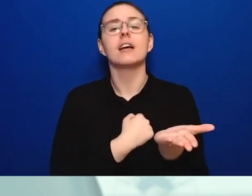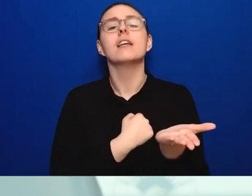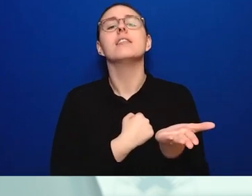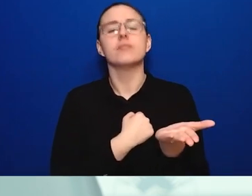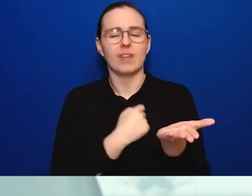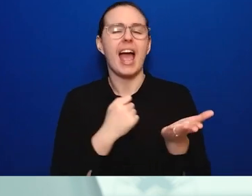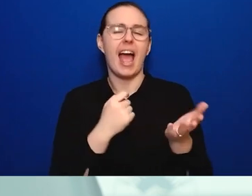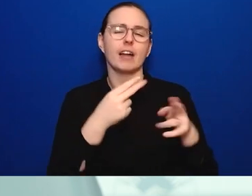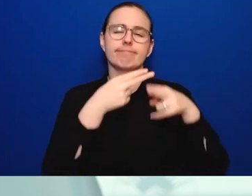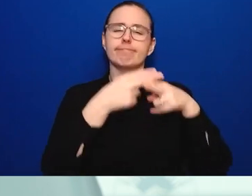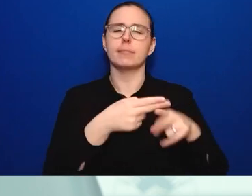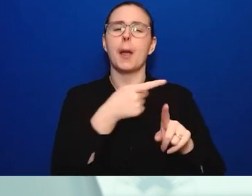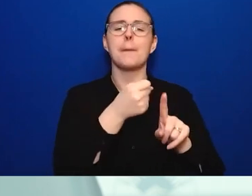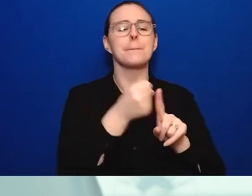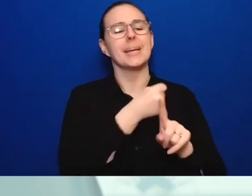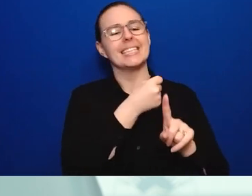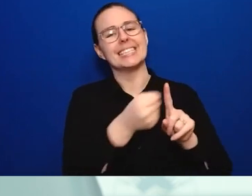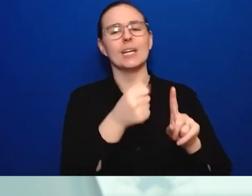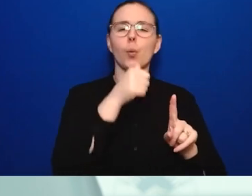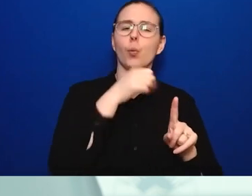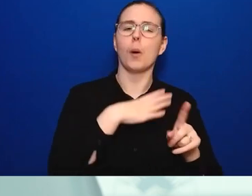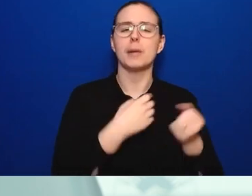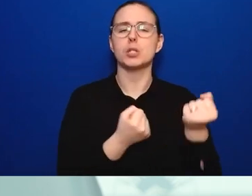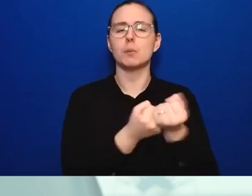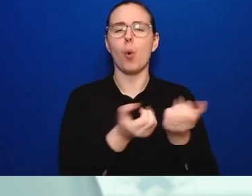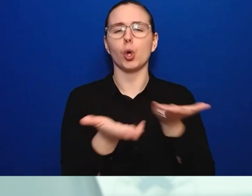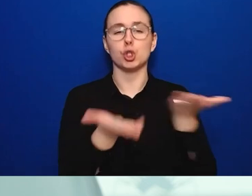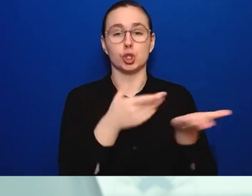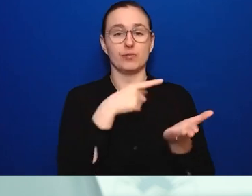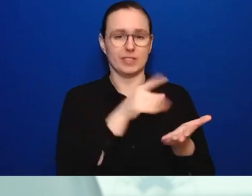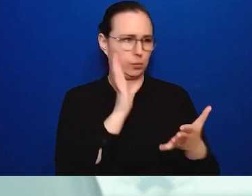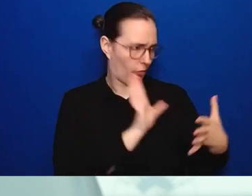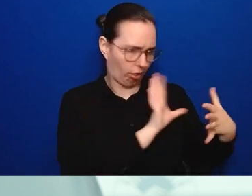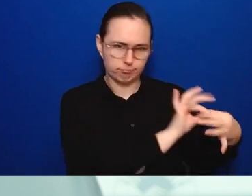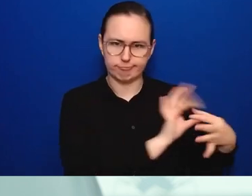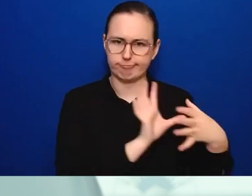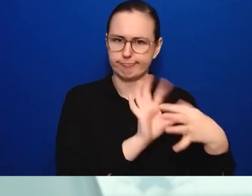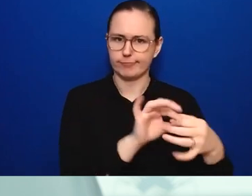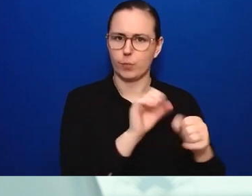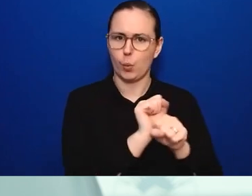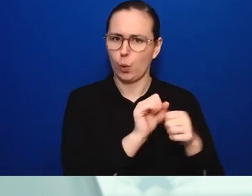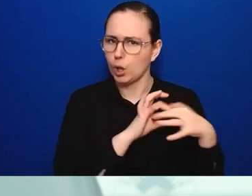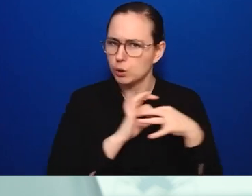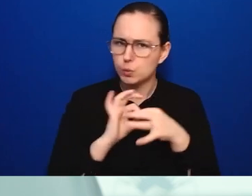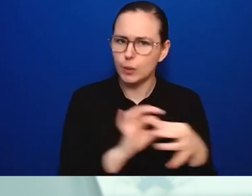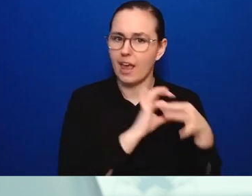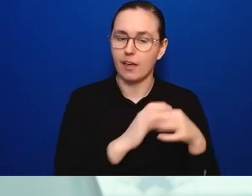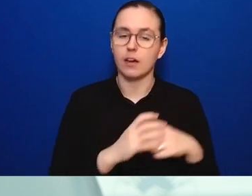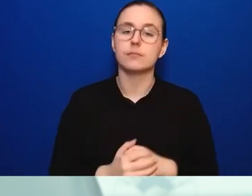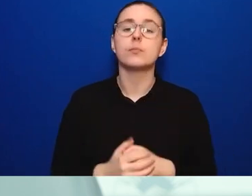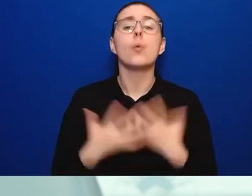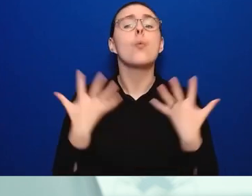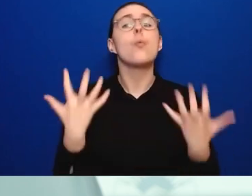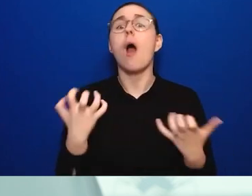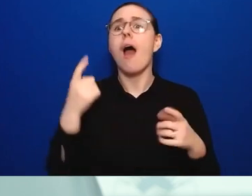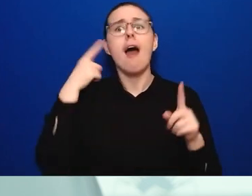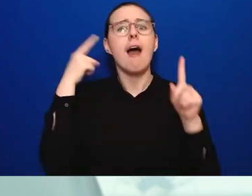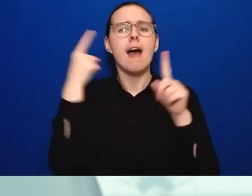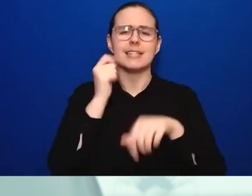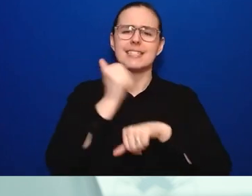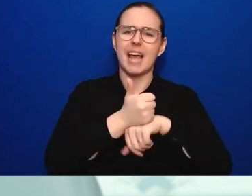network of Indigenous support from town to town throughout BC, including